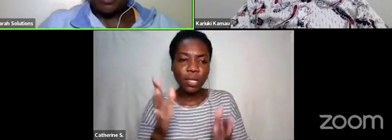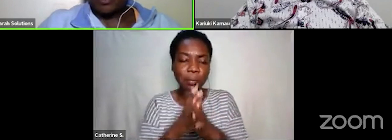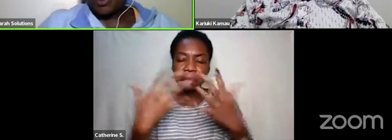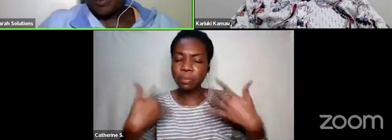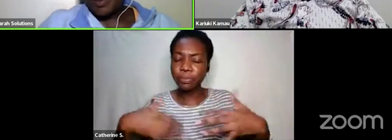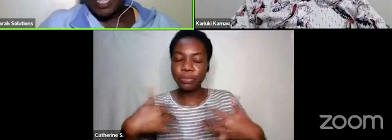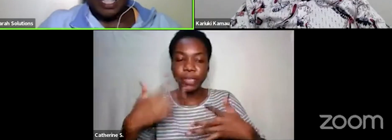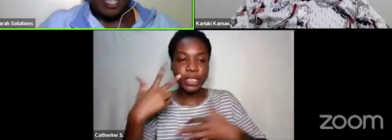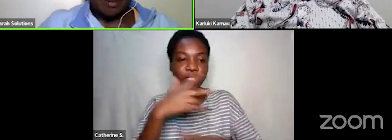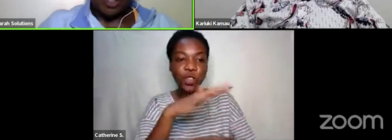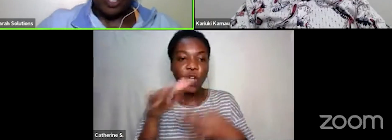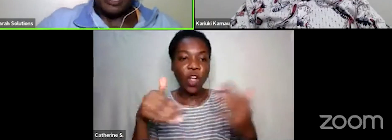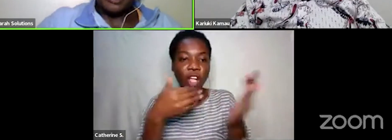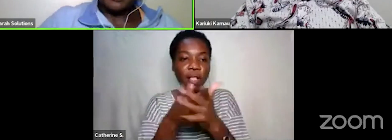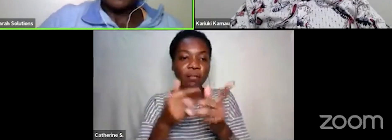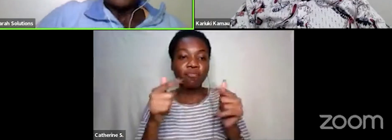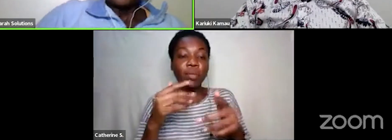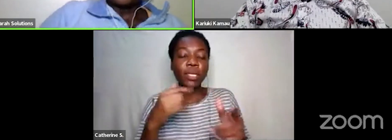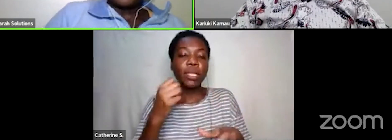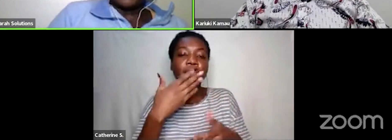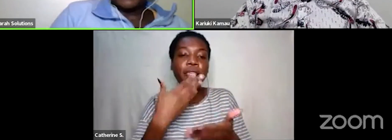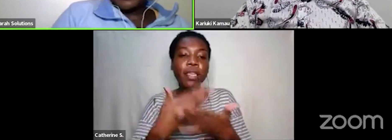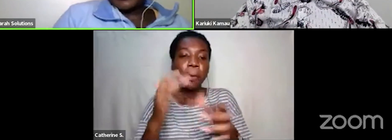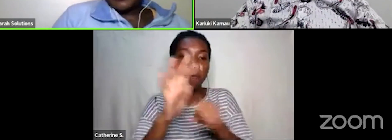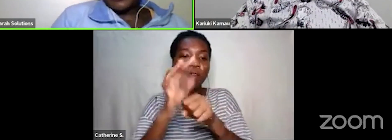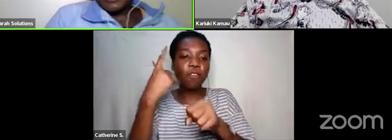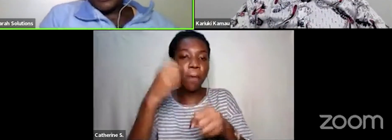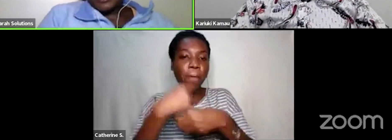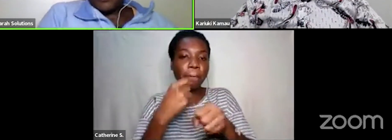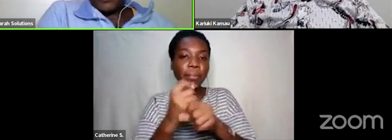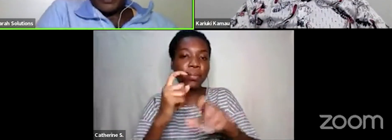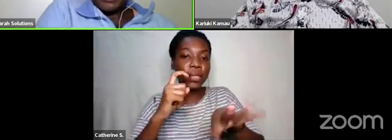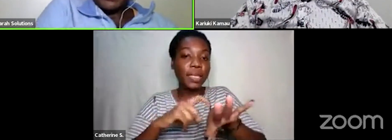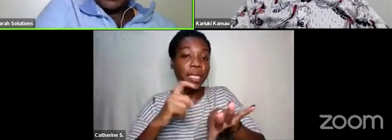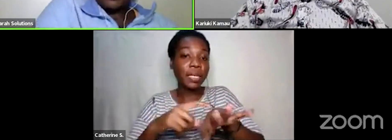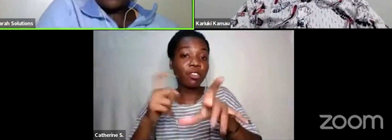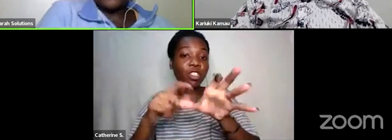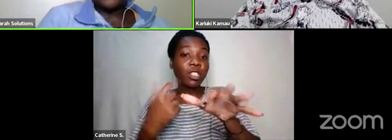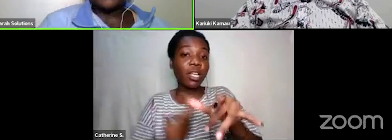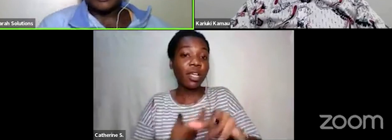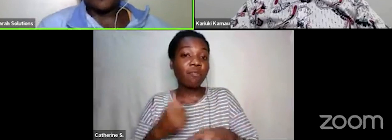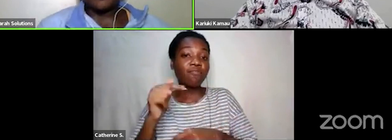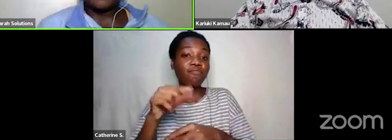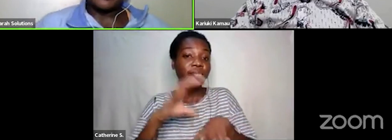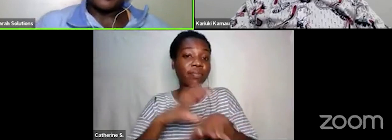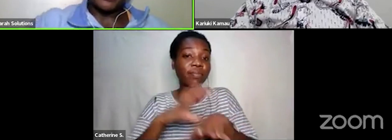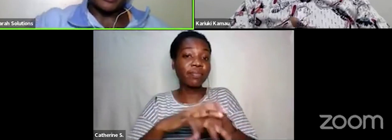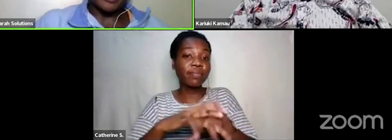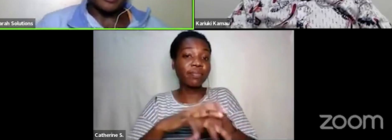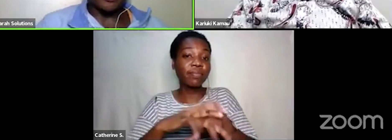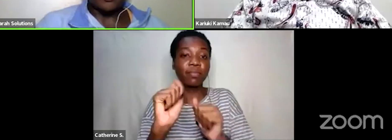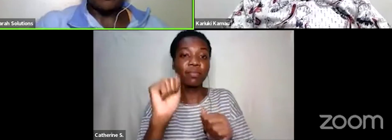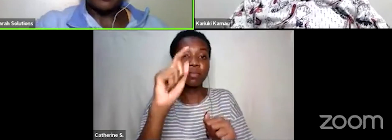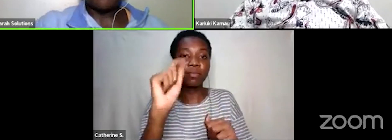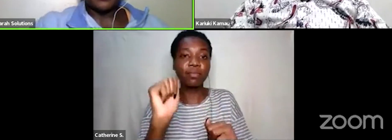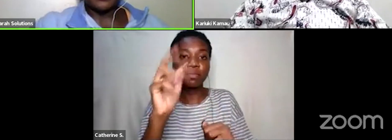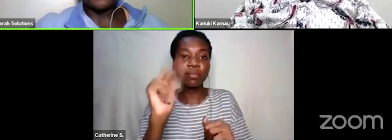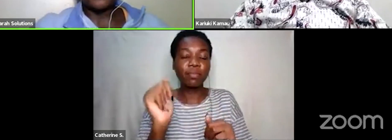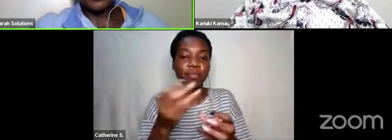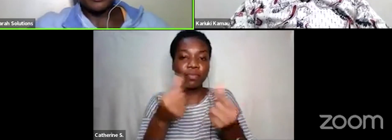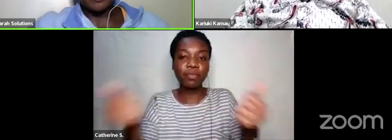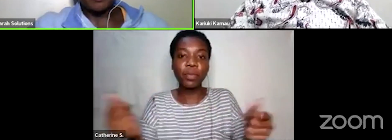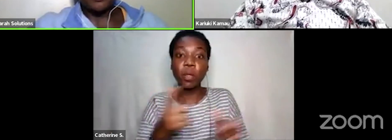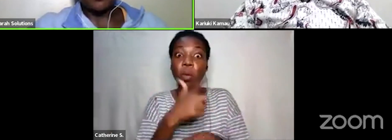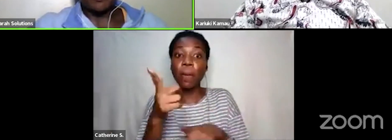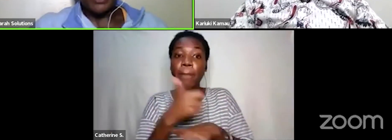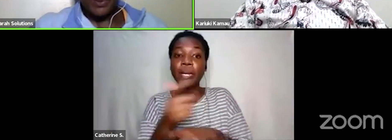very much for making the time to join us. This is Get It Right with Atara Solutions, a webinar series that seeks to demystify